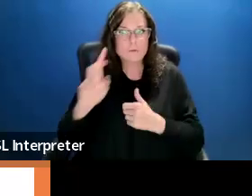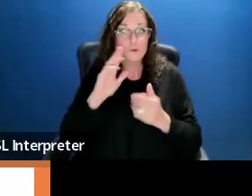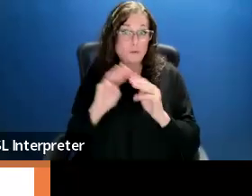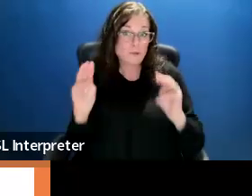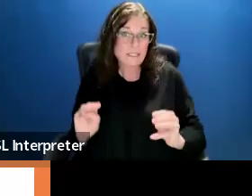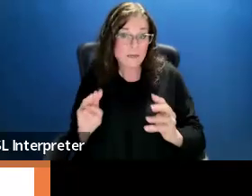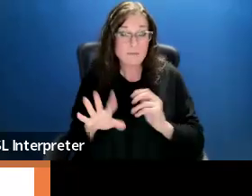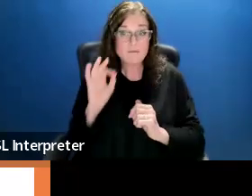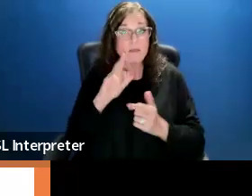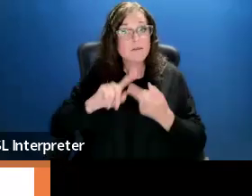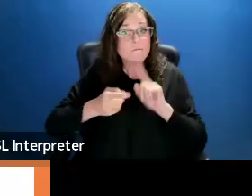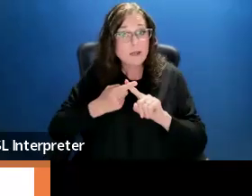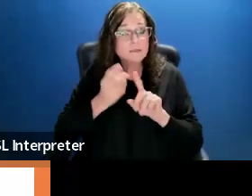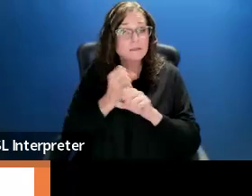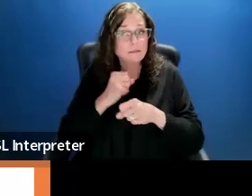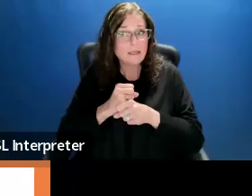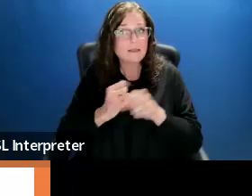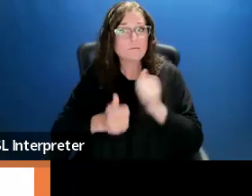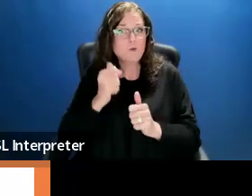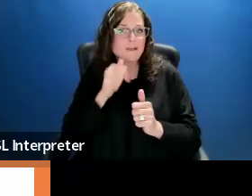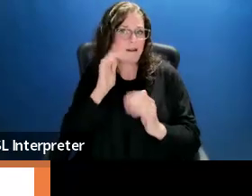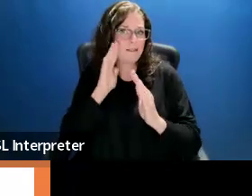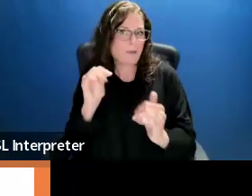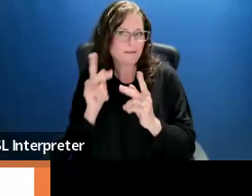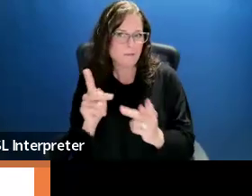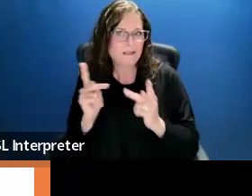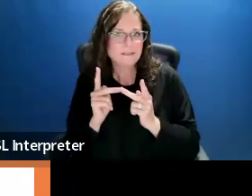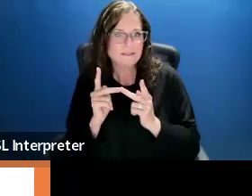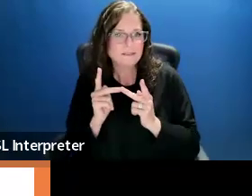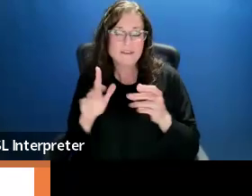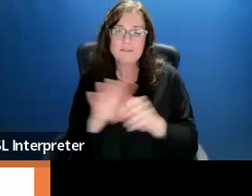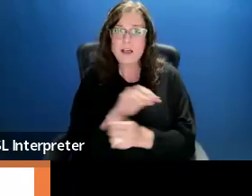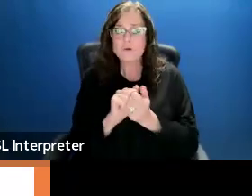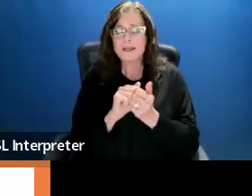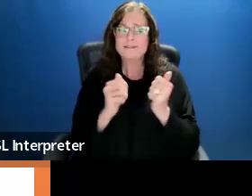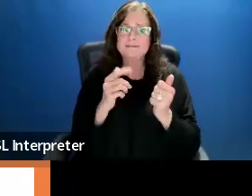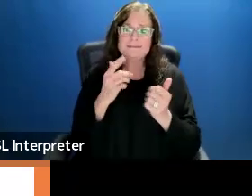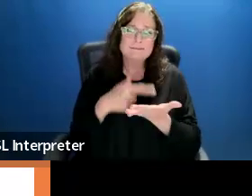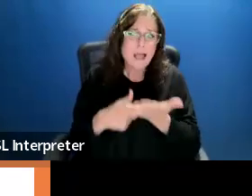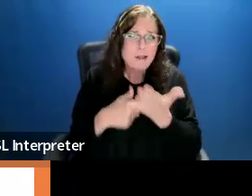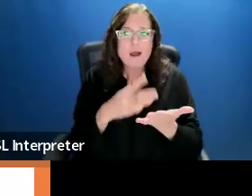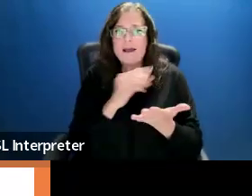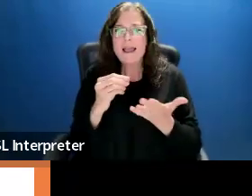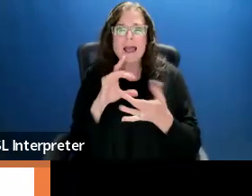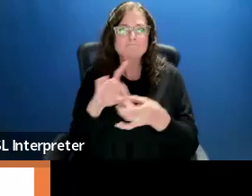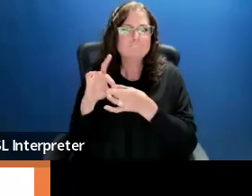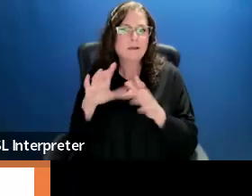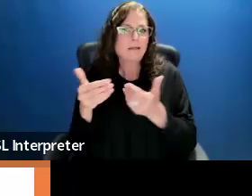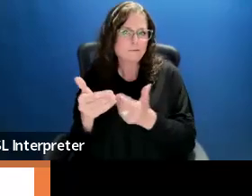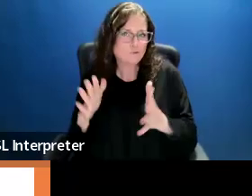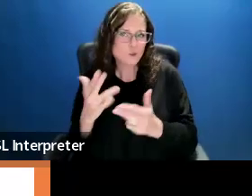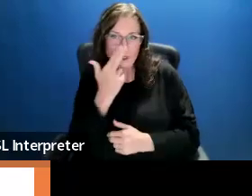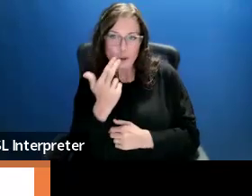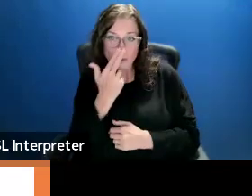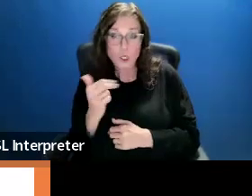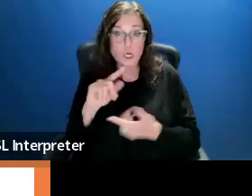and discover that friendship can form in the most unexpected places. It's filled with witty dialogue and relatable classroom humor. The